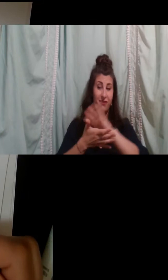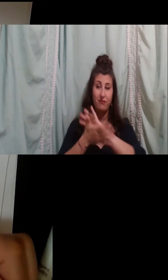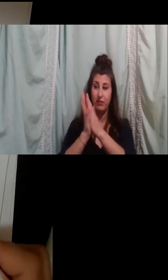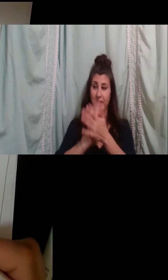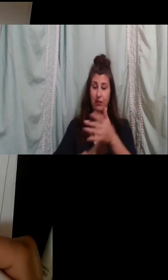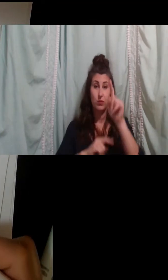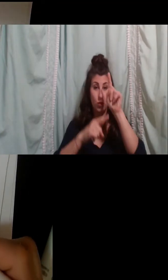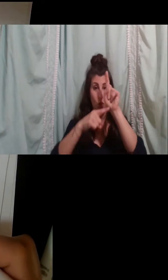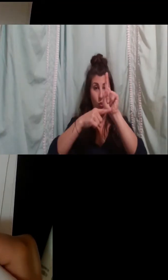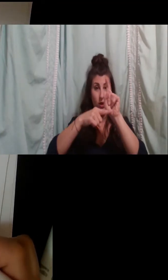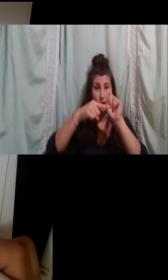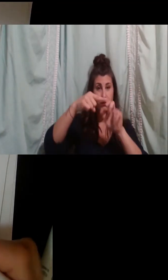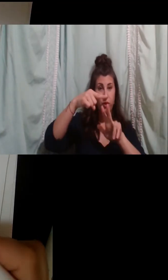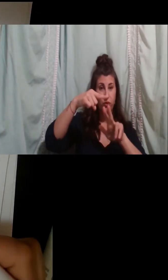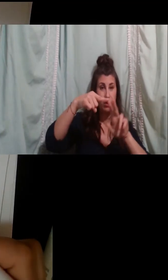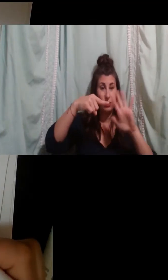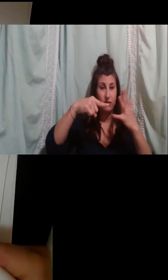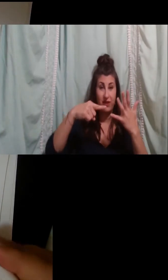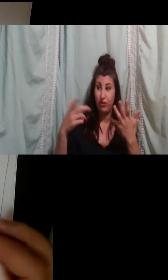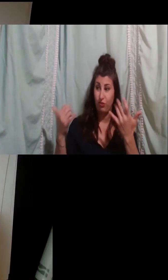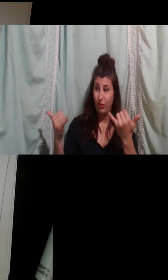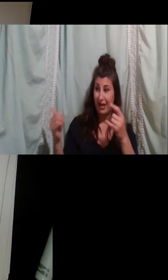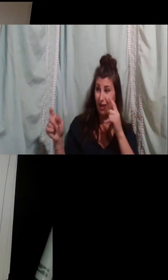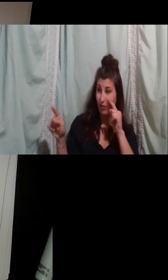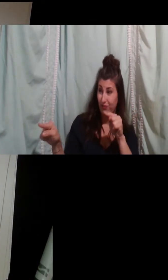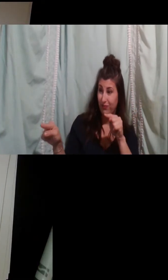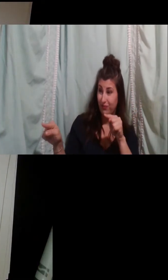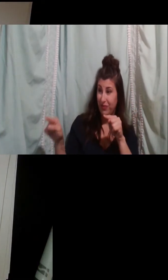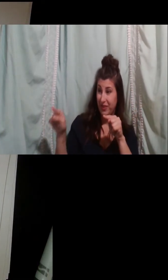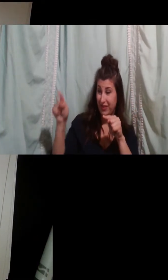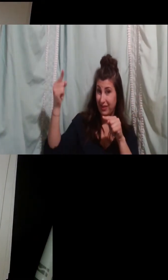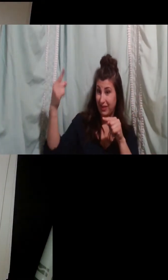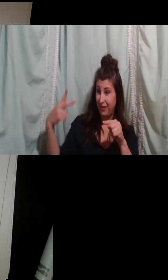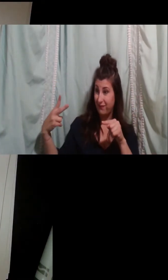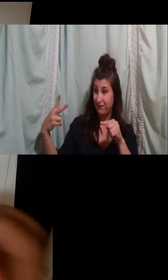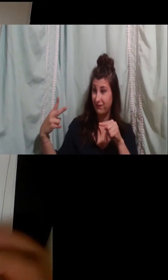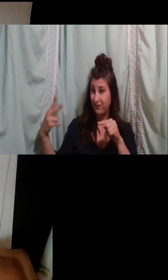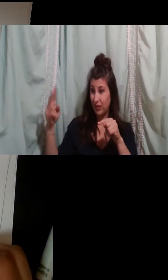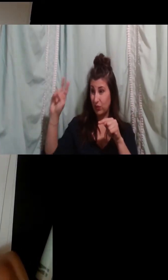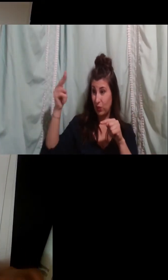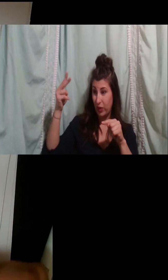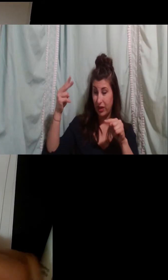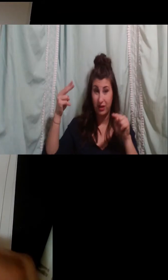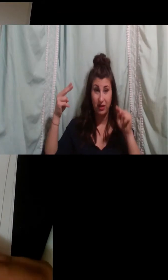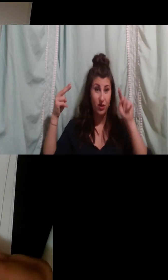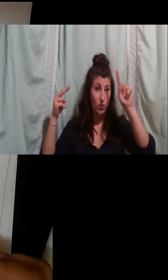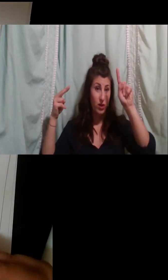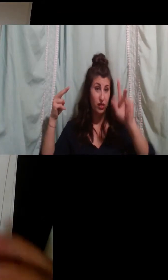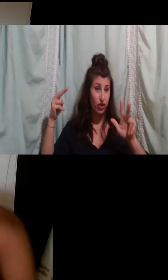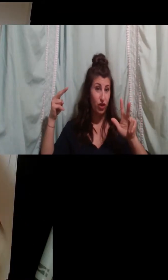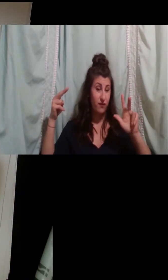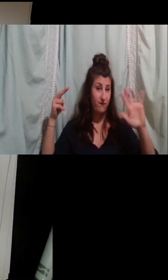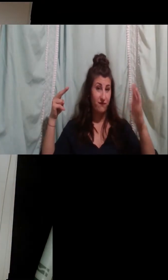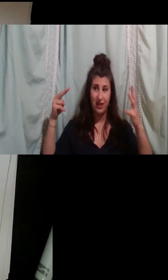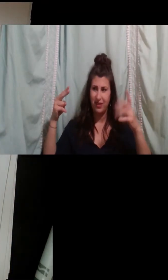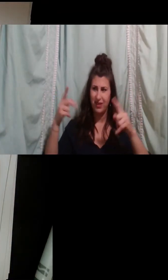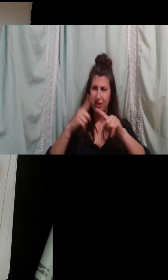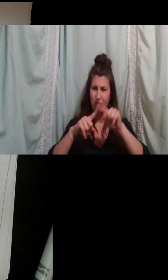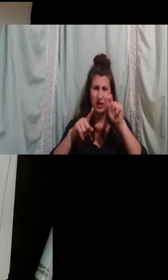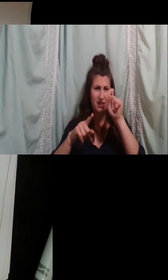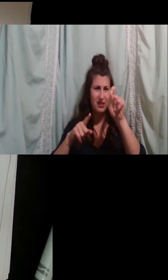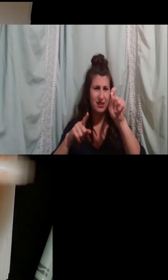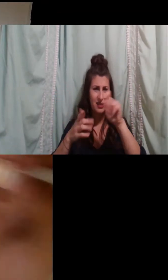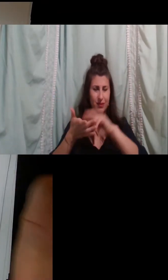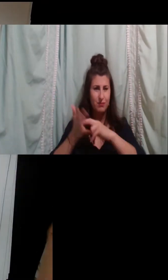And that turns into 1 over 3 to the 5th. So right now I have this one and this one. But these